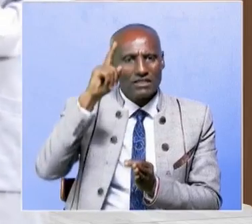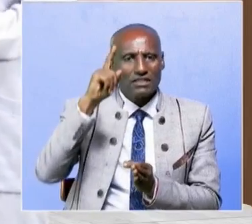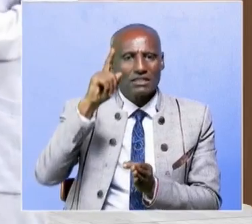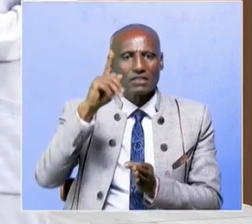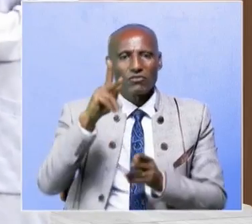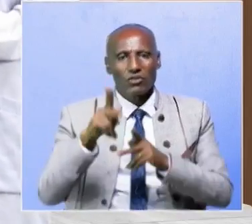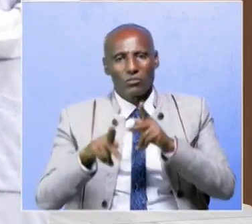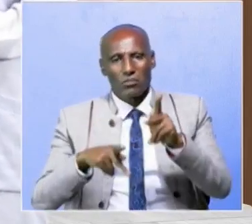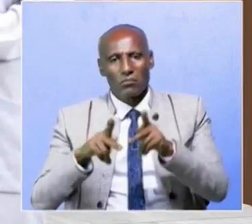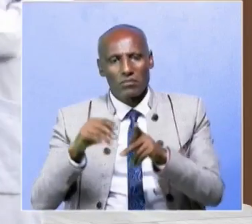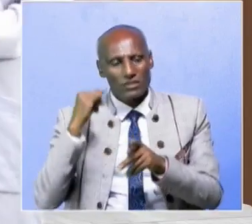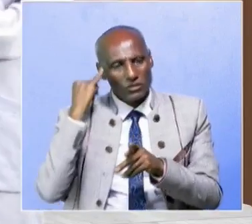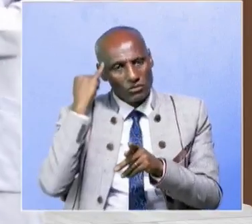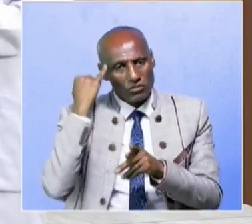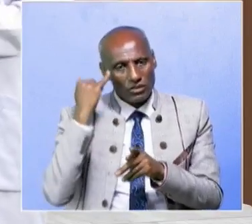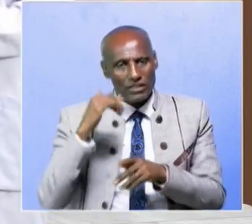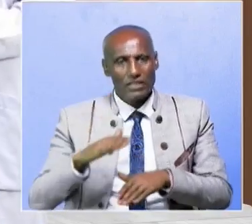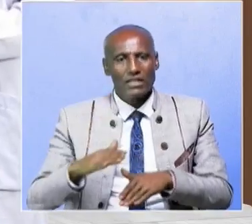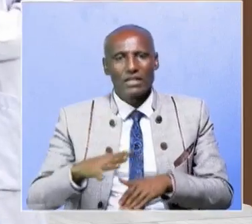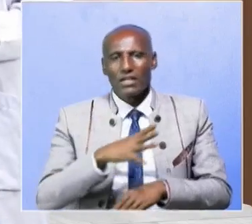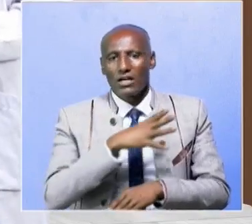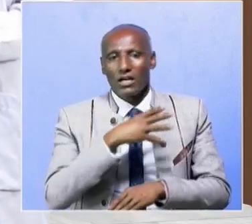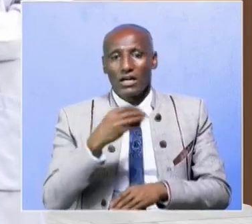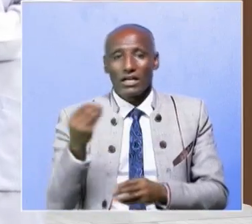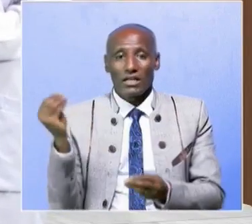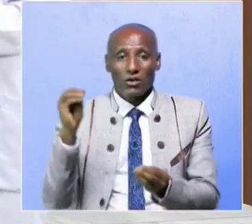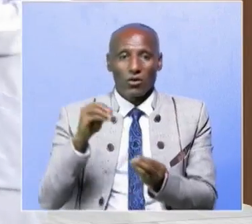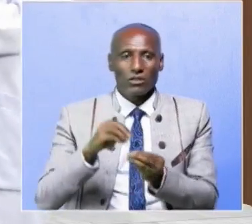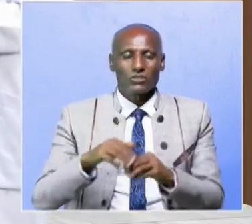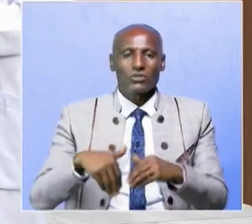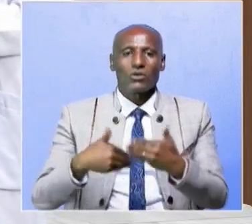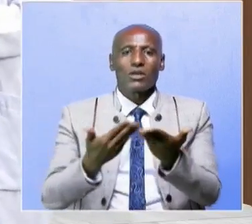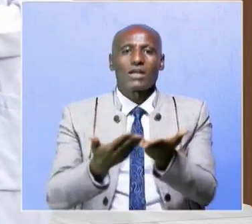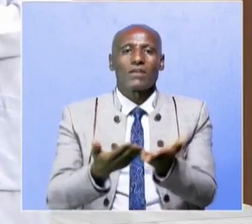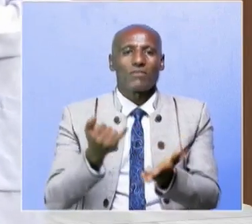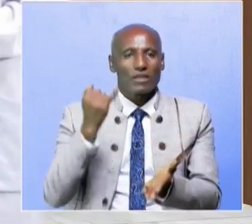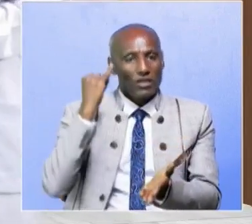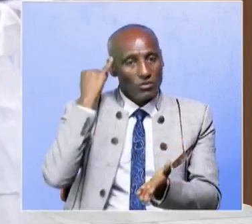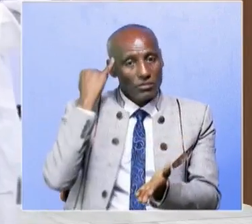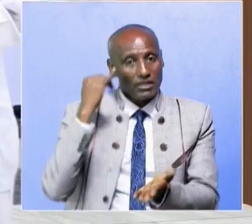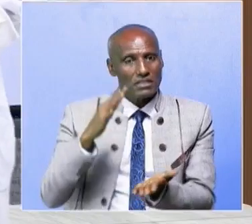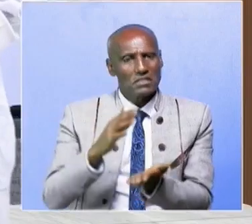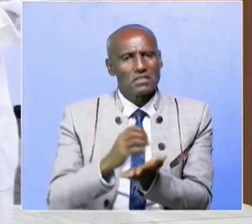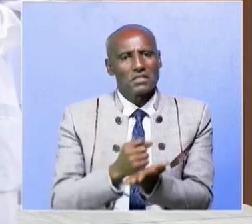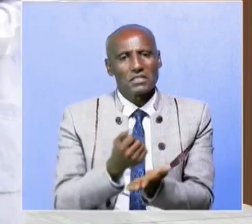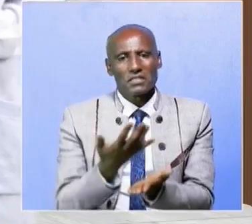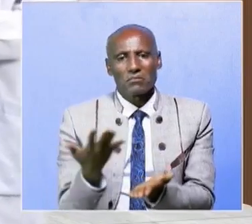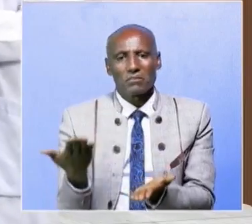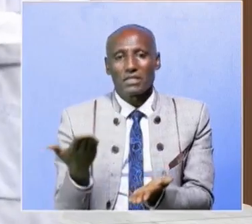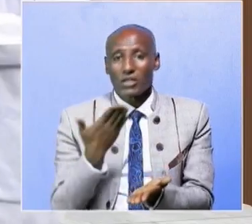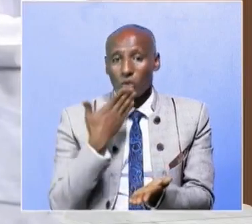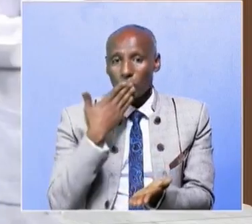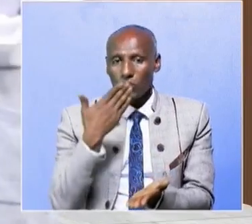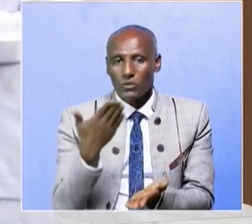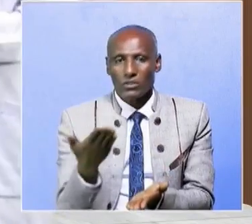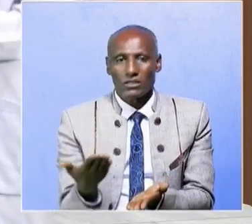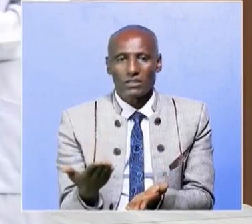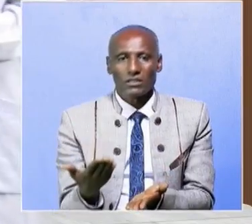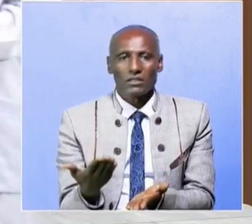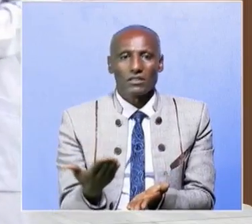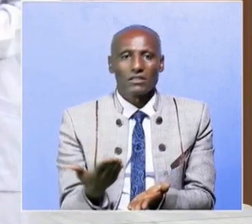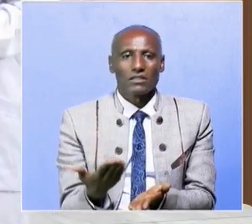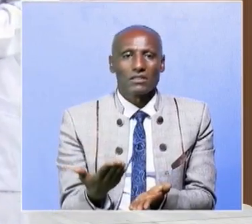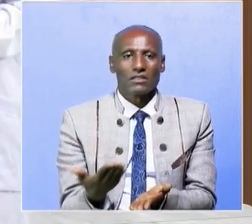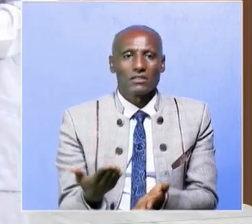opinion, and also giving people opinion is not something bad. It is something good, and it helps us